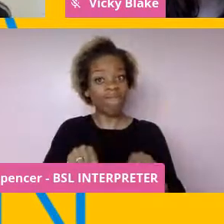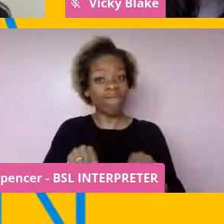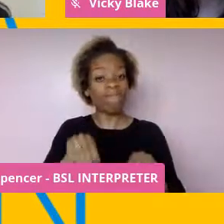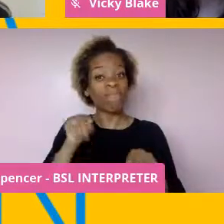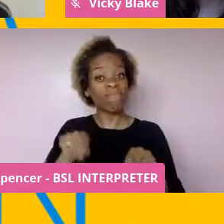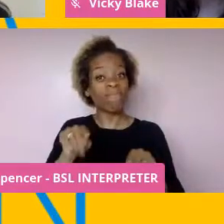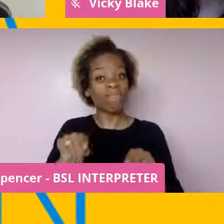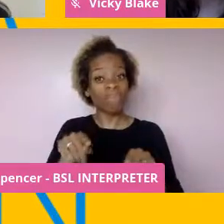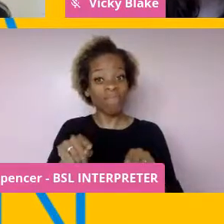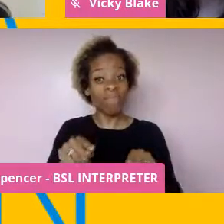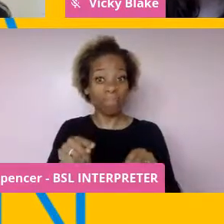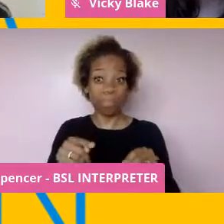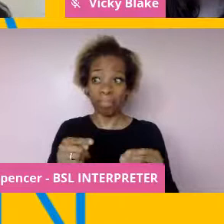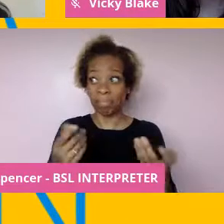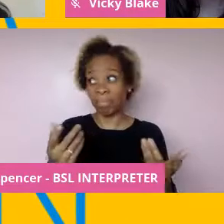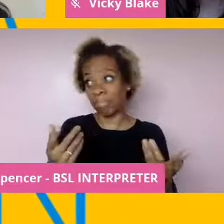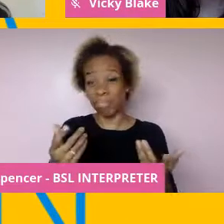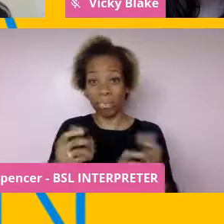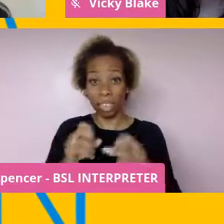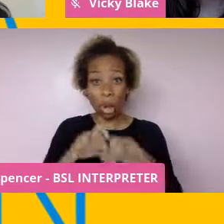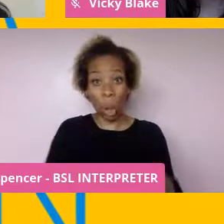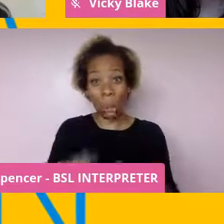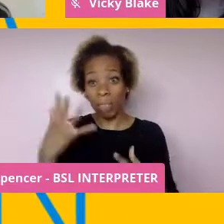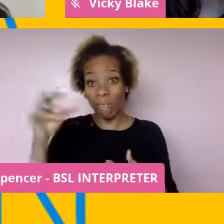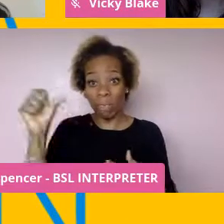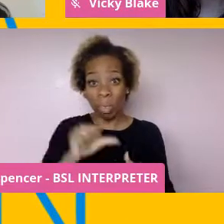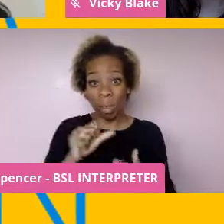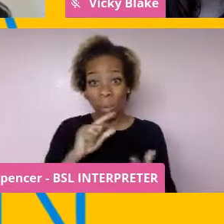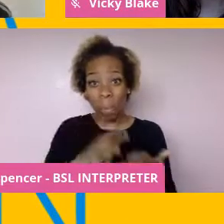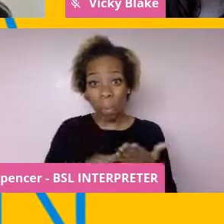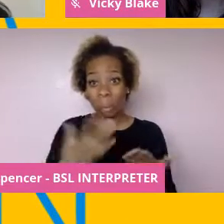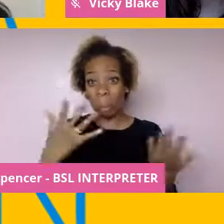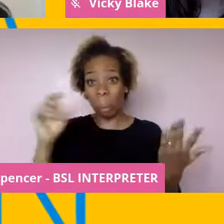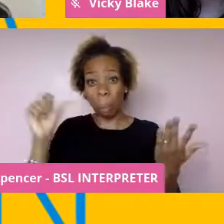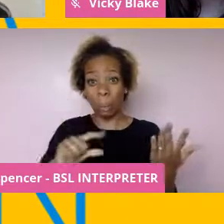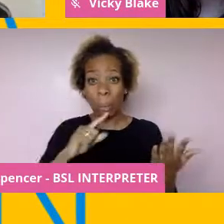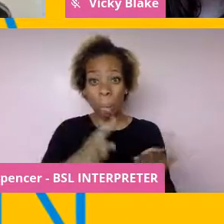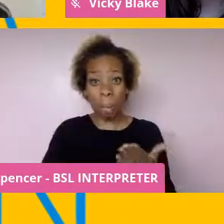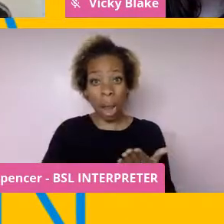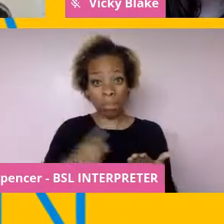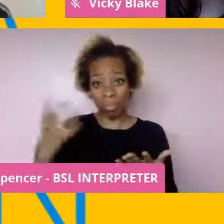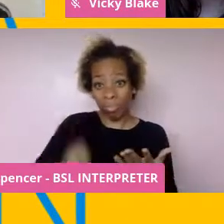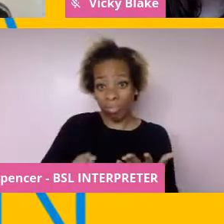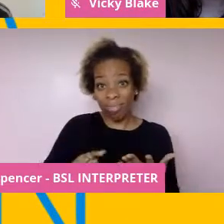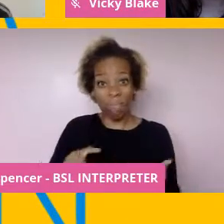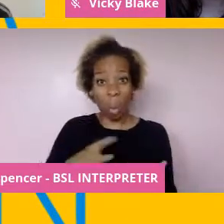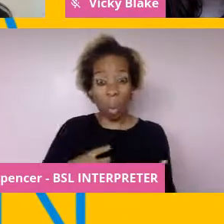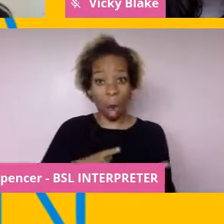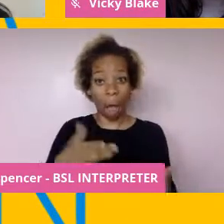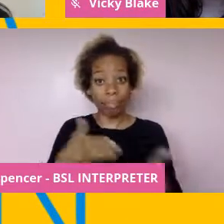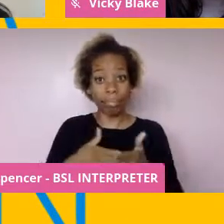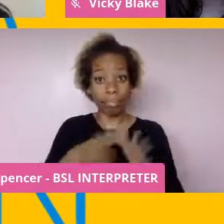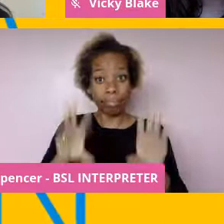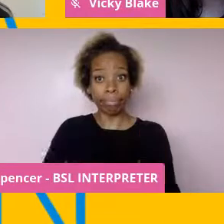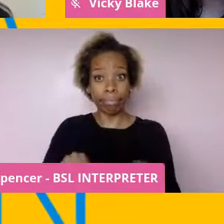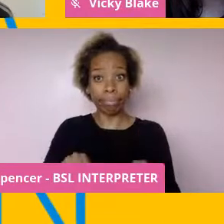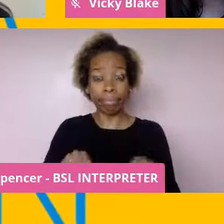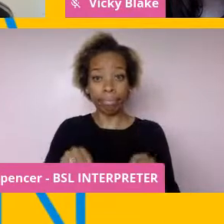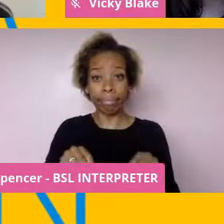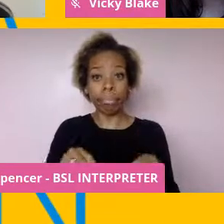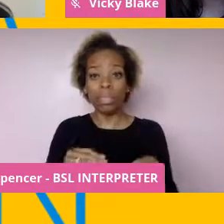of £5,000-10,000 with no notice at all. What we've done there is organise a collective grievance, because they haven't even got a recognition